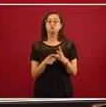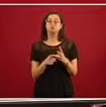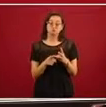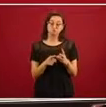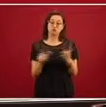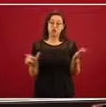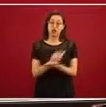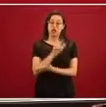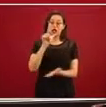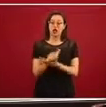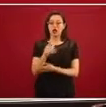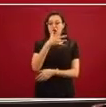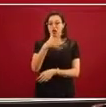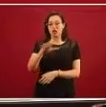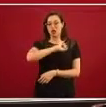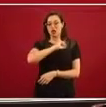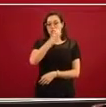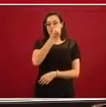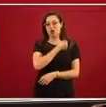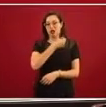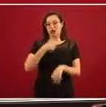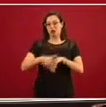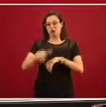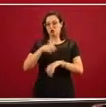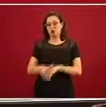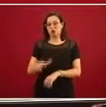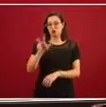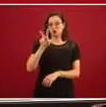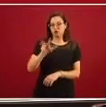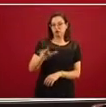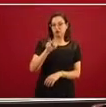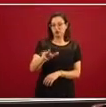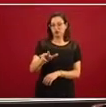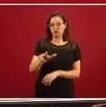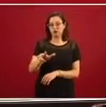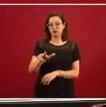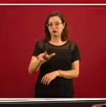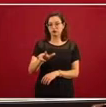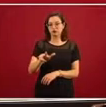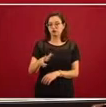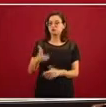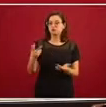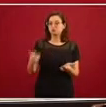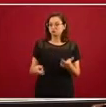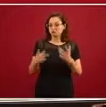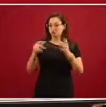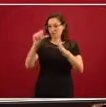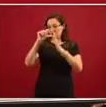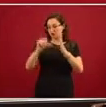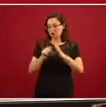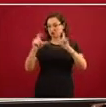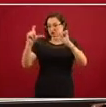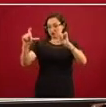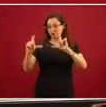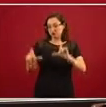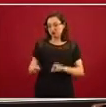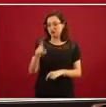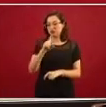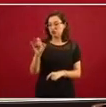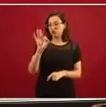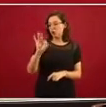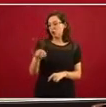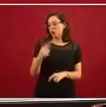exposing people to risk? Yes, okay, let's begin answering your questions. The general health law